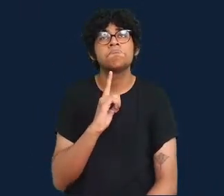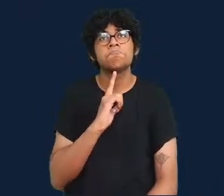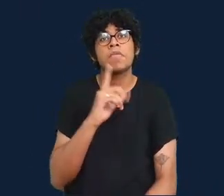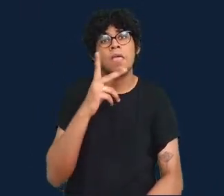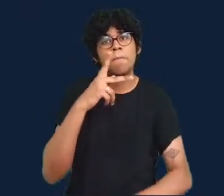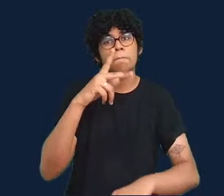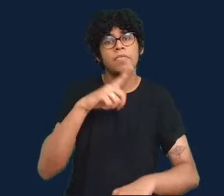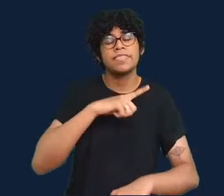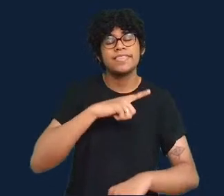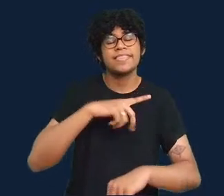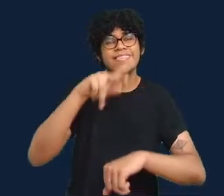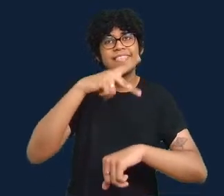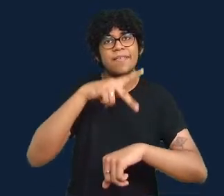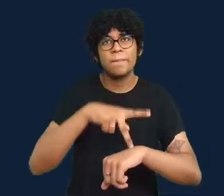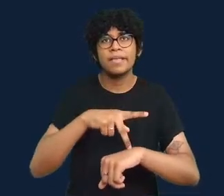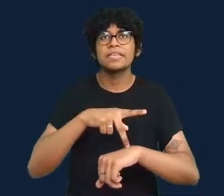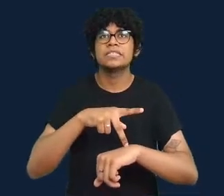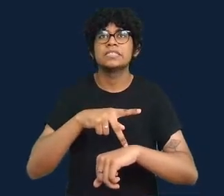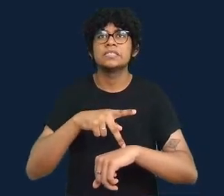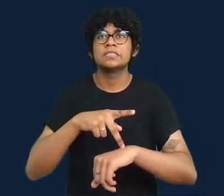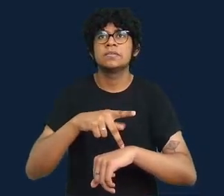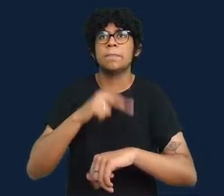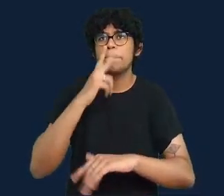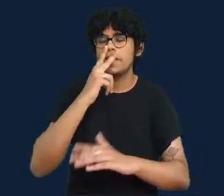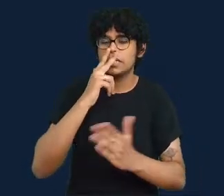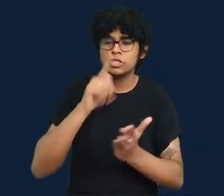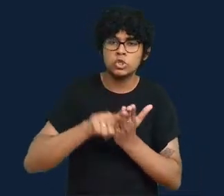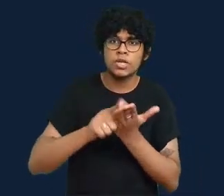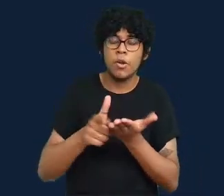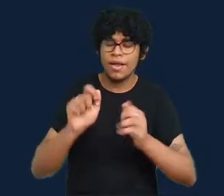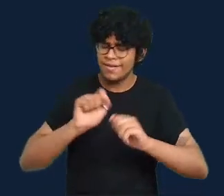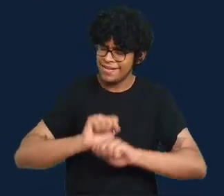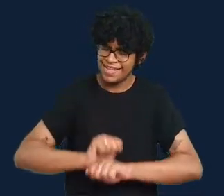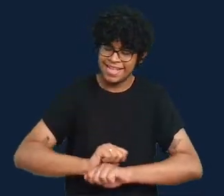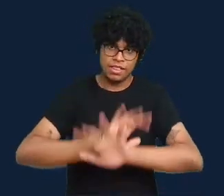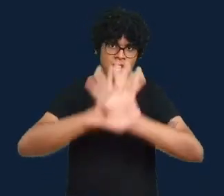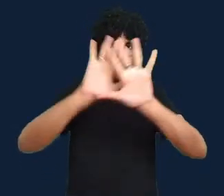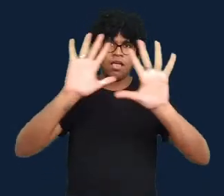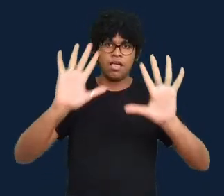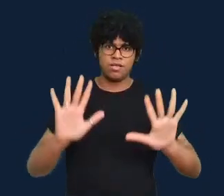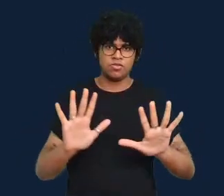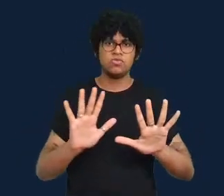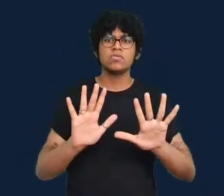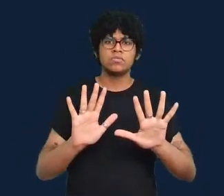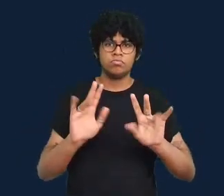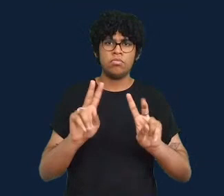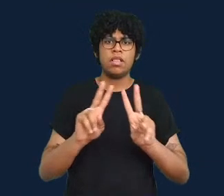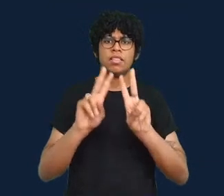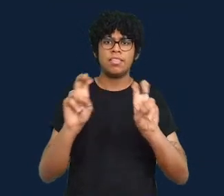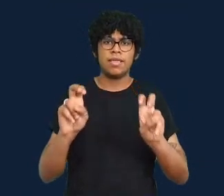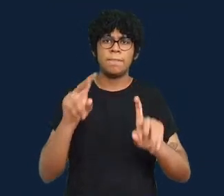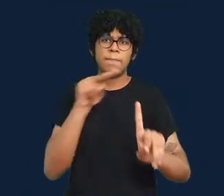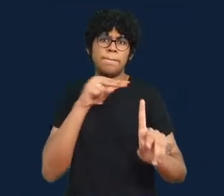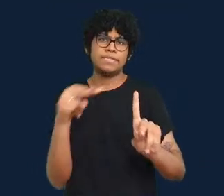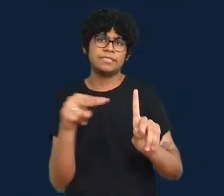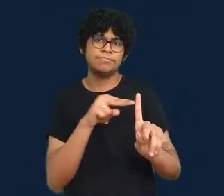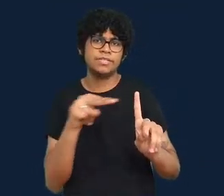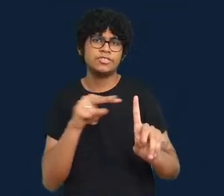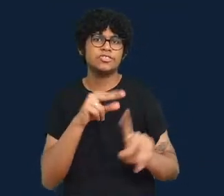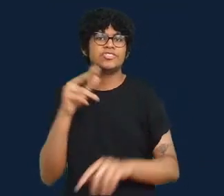are very clear about their ideological biases. In Brazil, I think we